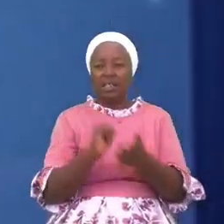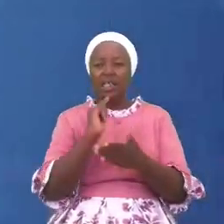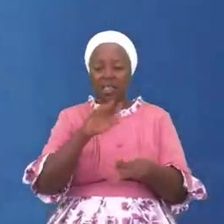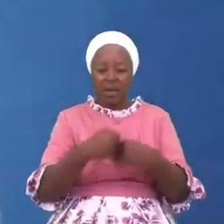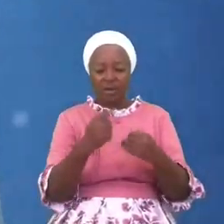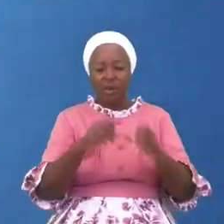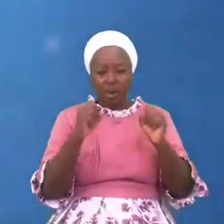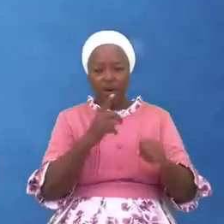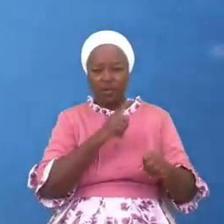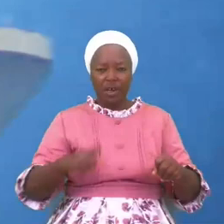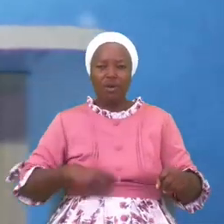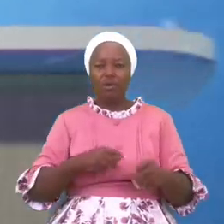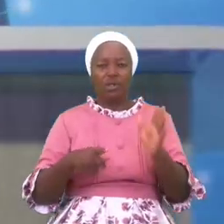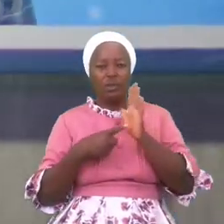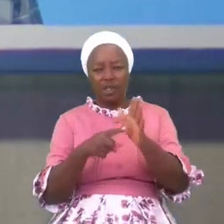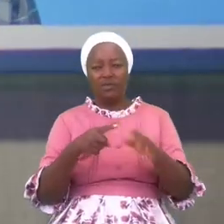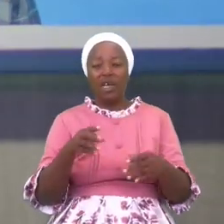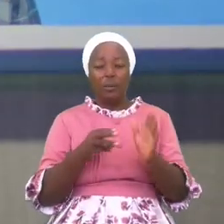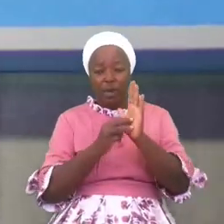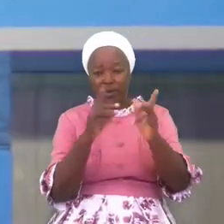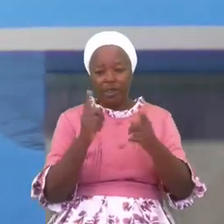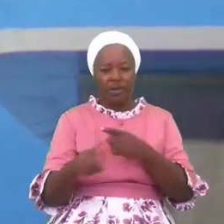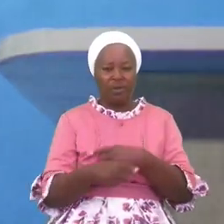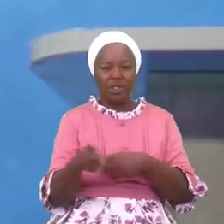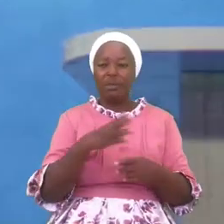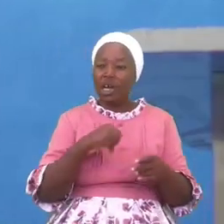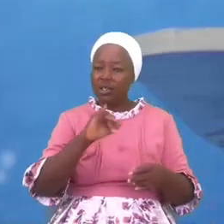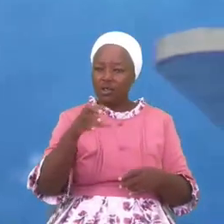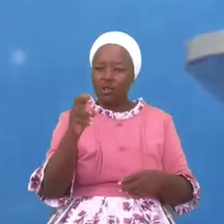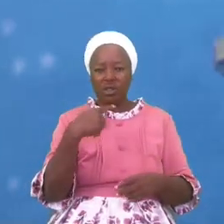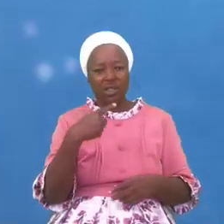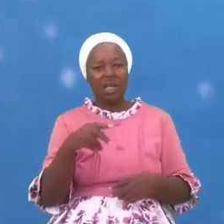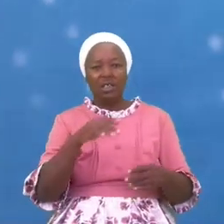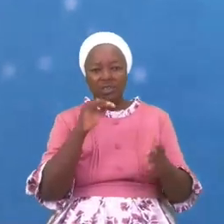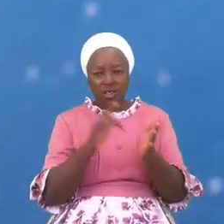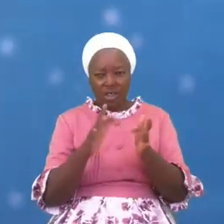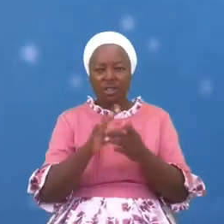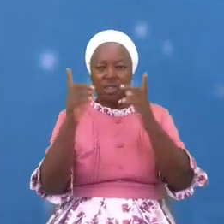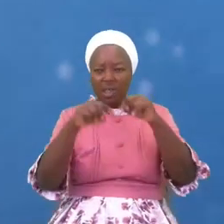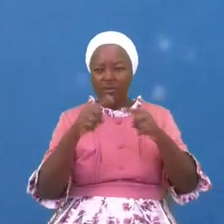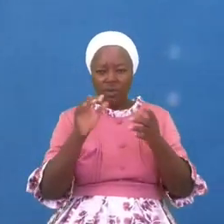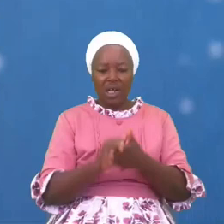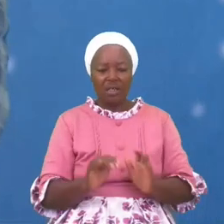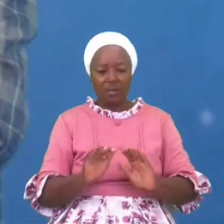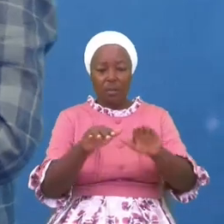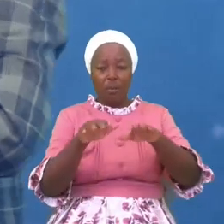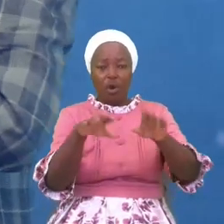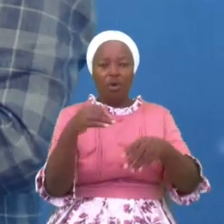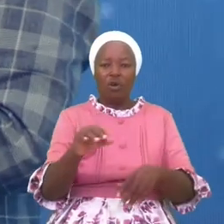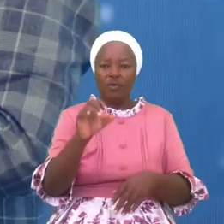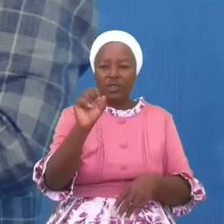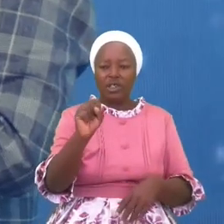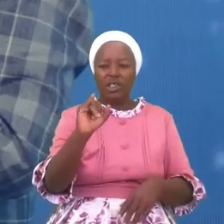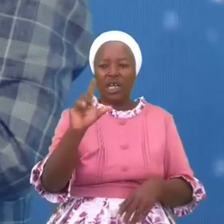Jesus came to that pool of Siloam. And then it says that, will you be made whole? And then